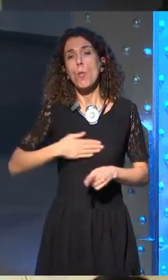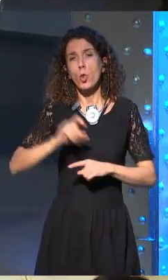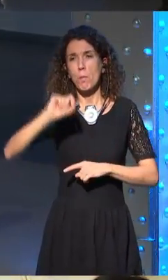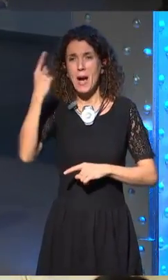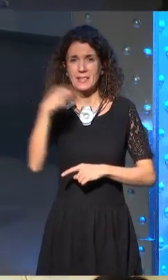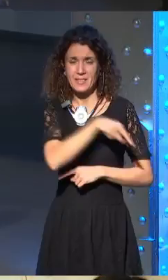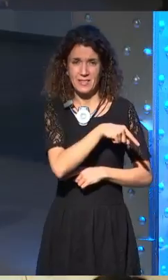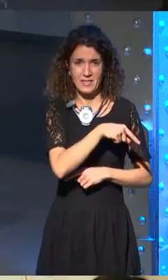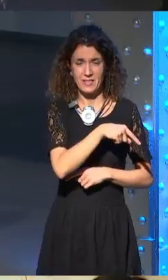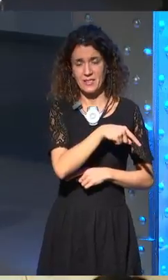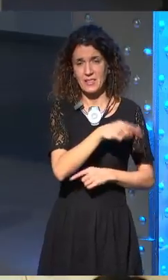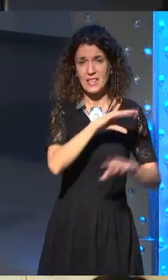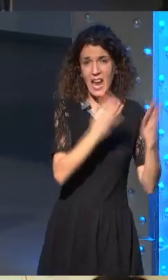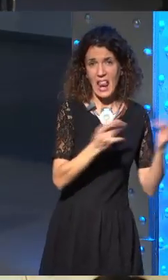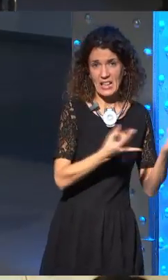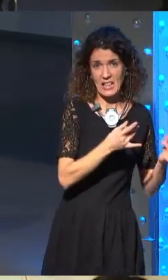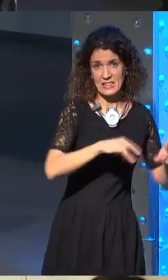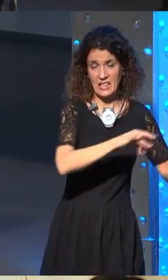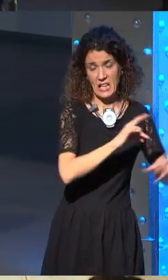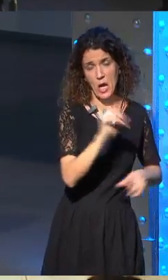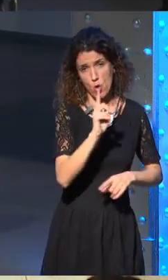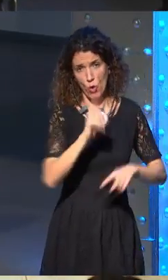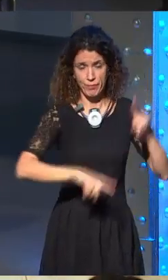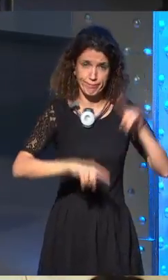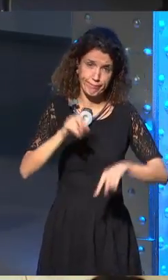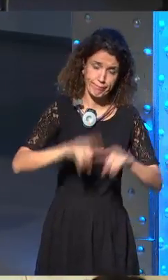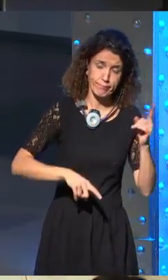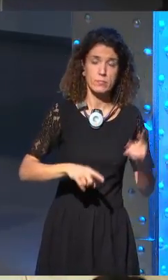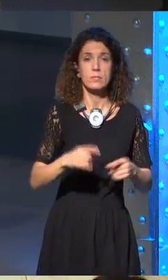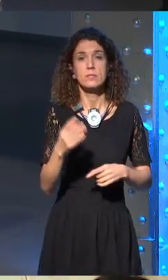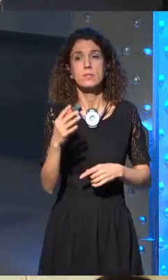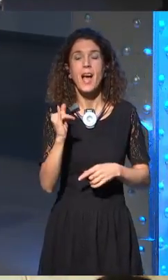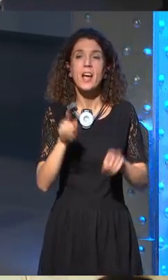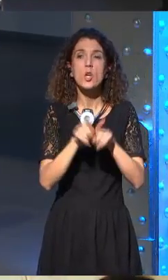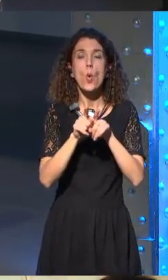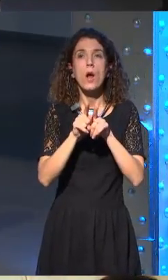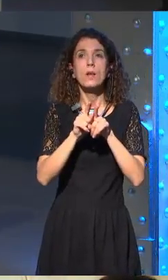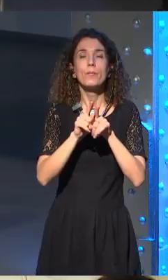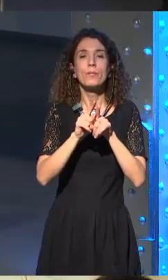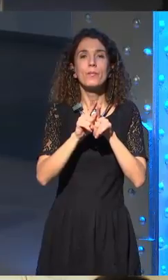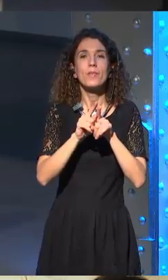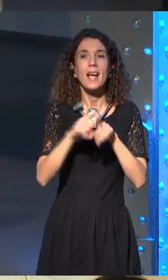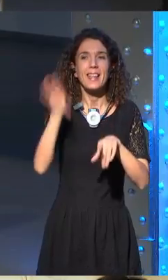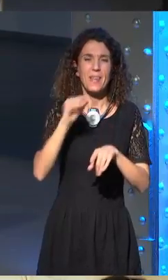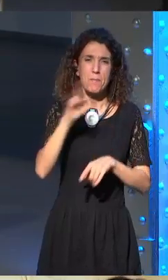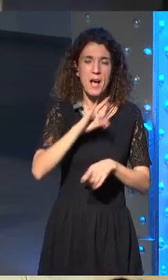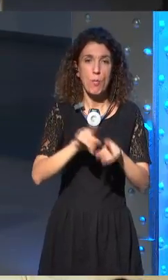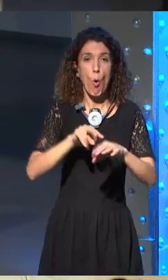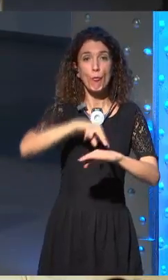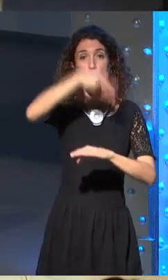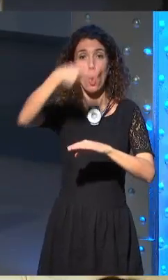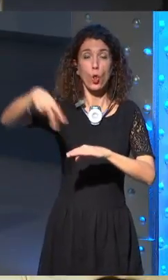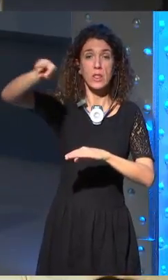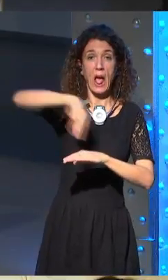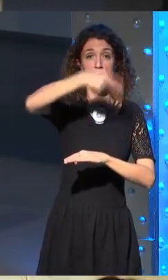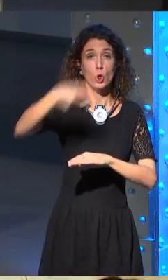to sleep in space. I think that's kind of there's a misconception there that when you're floating, because you're floating, it would necessarily